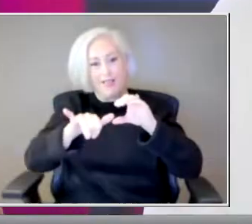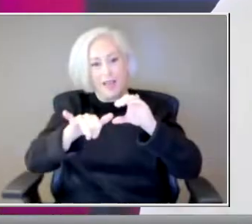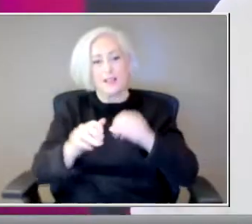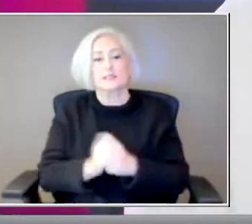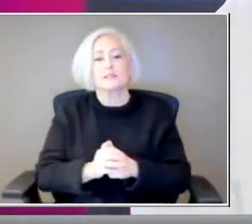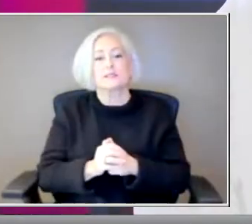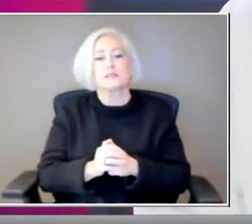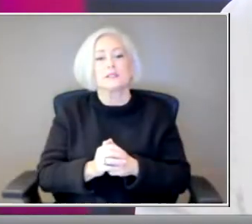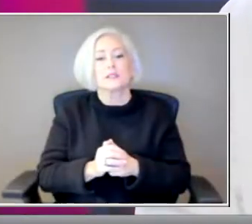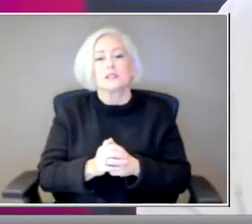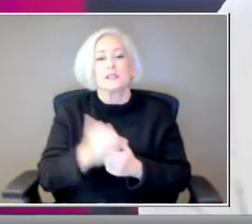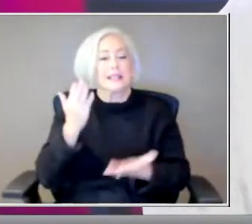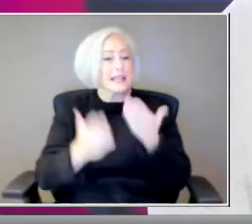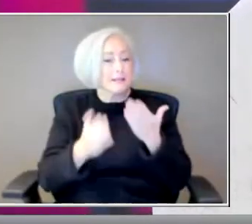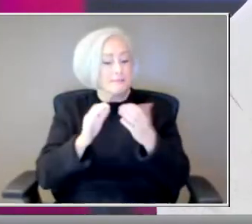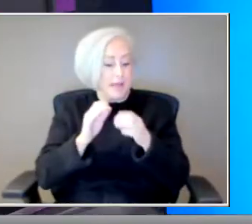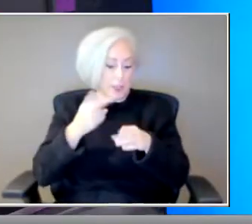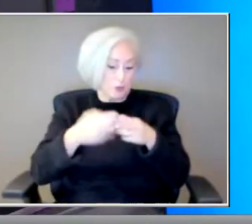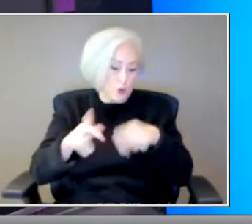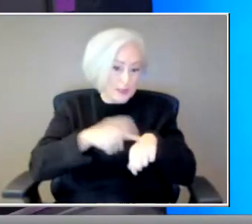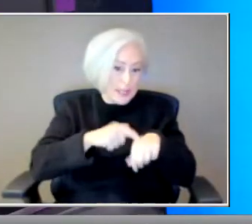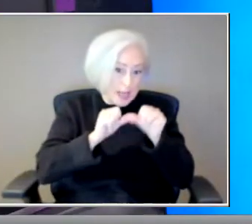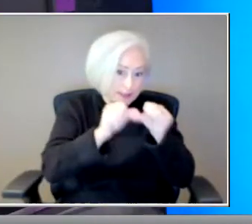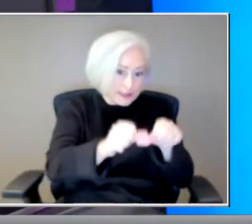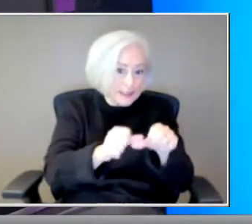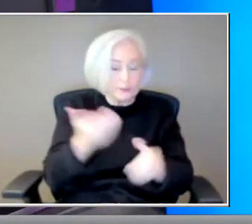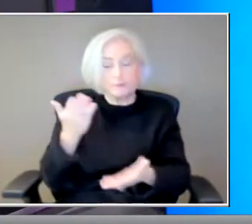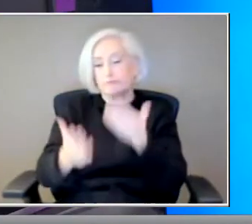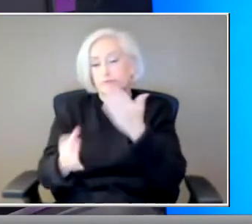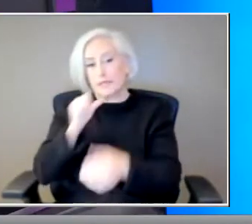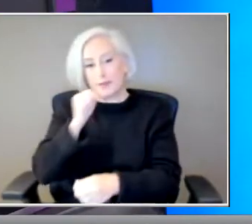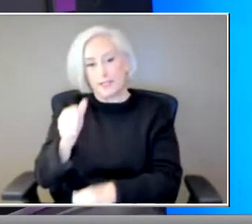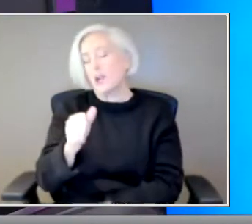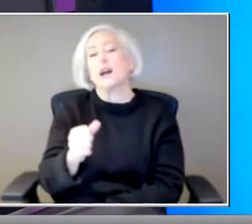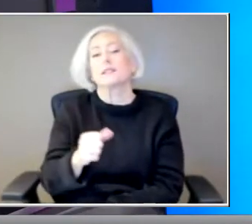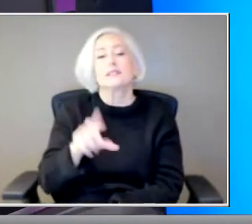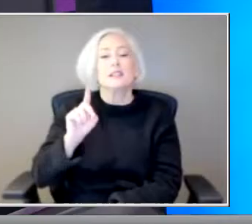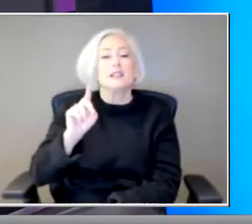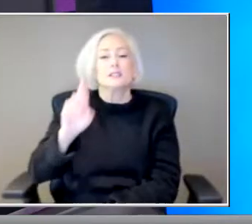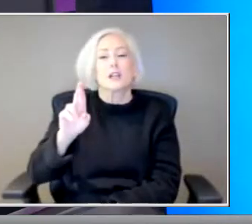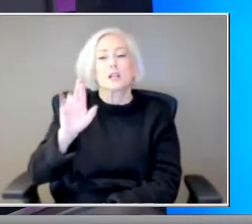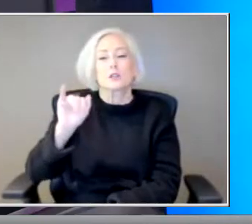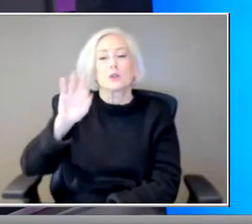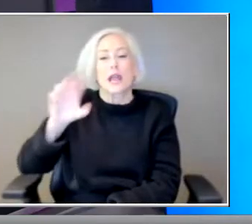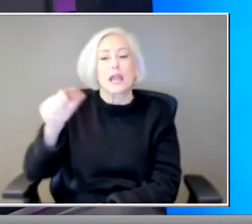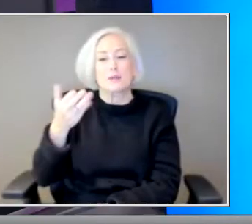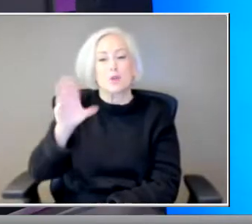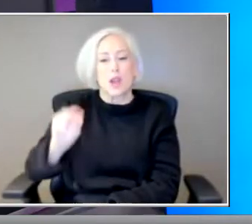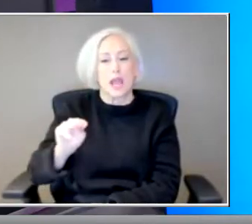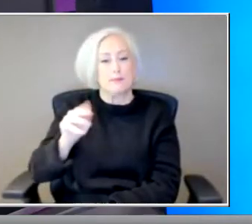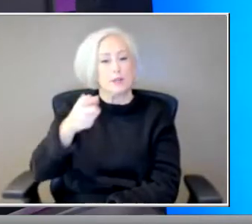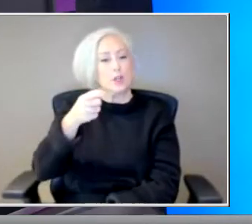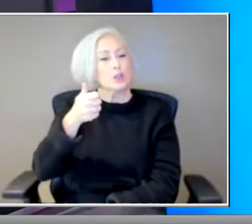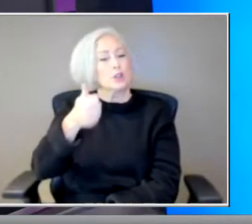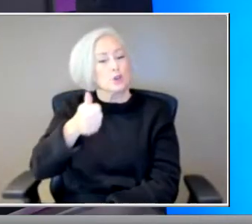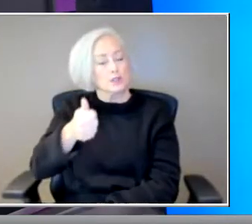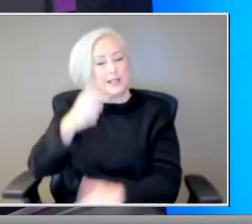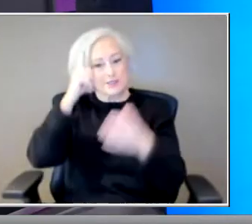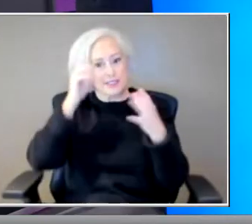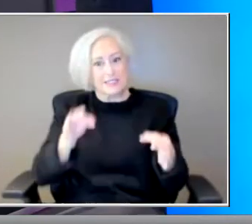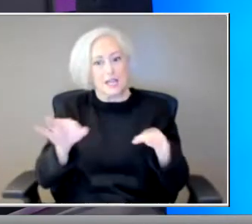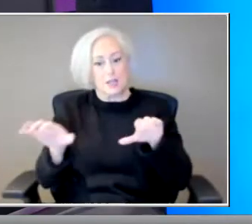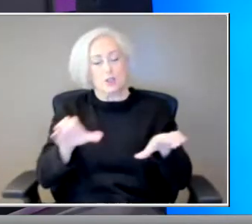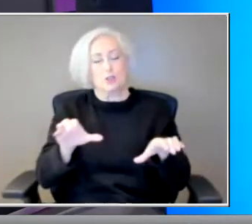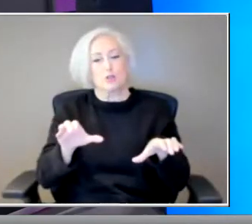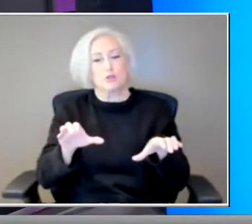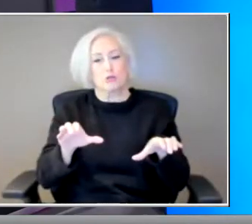or may not last for long. Dr. Abraham, you suggested we do this episode on Richard because when we talked on the phone, you said